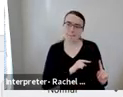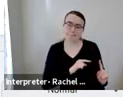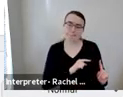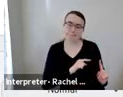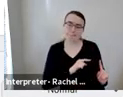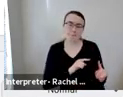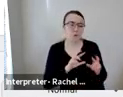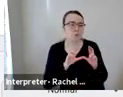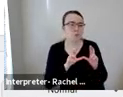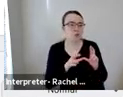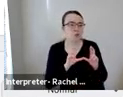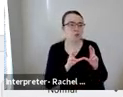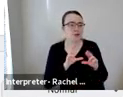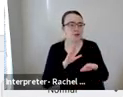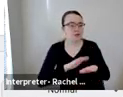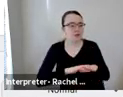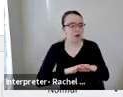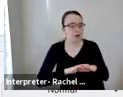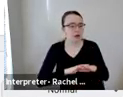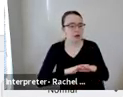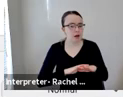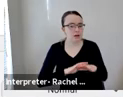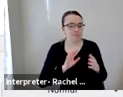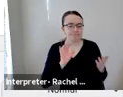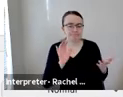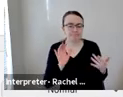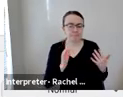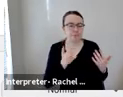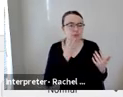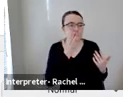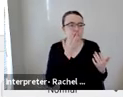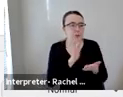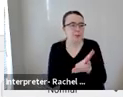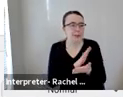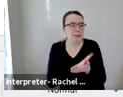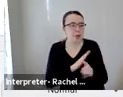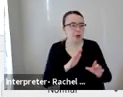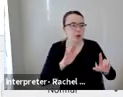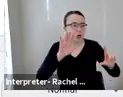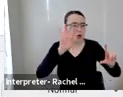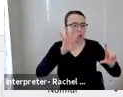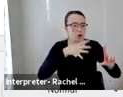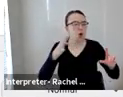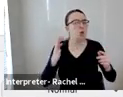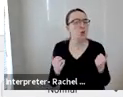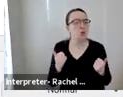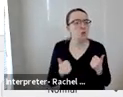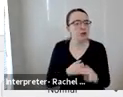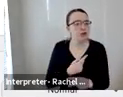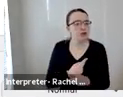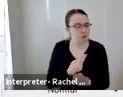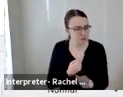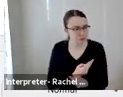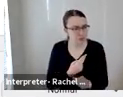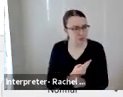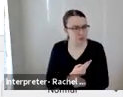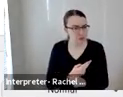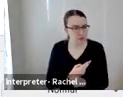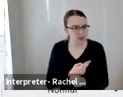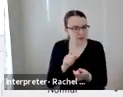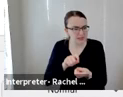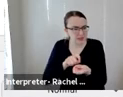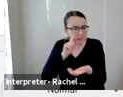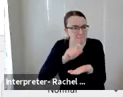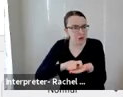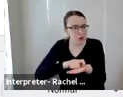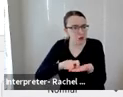your renderings on that colored paper, what was mm-hmm. the type of, were you using a type of marker for that or a